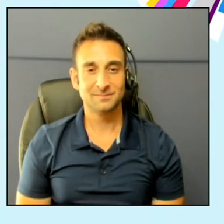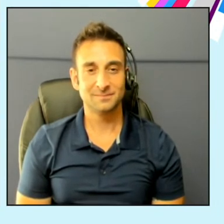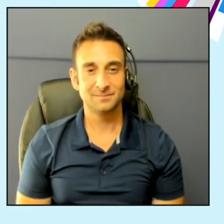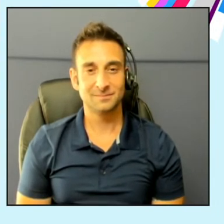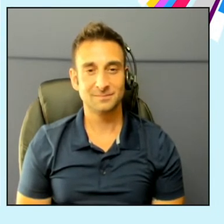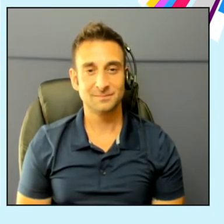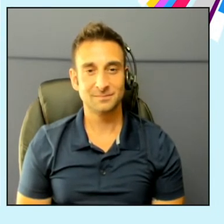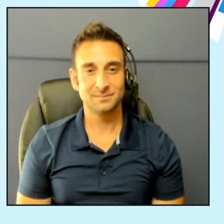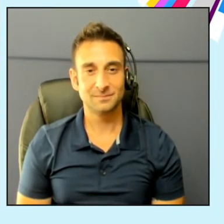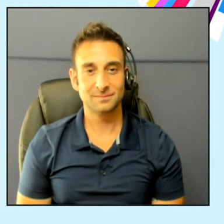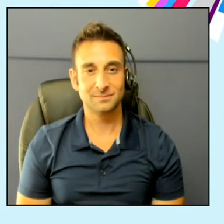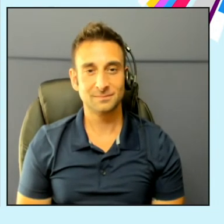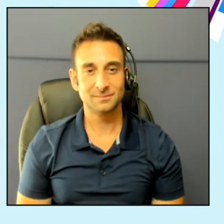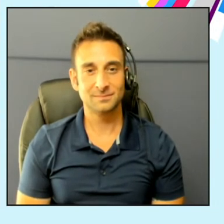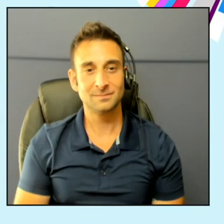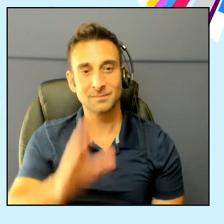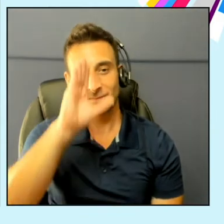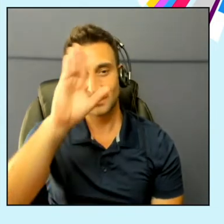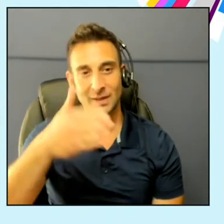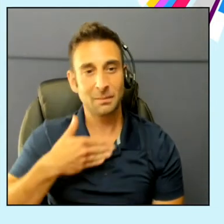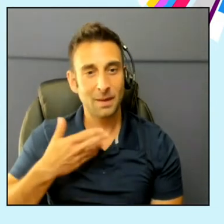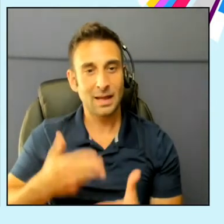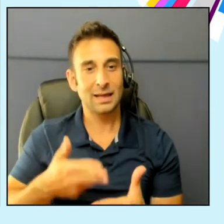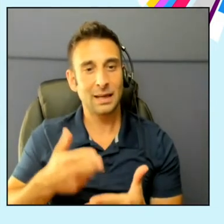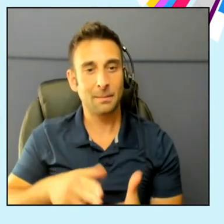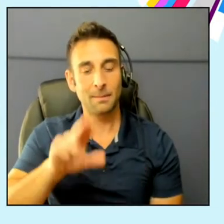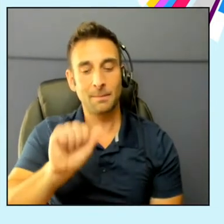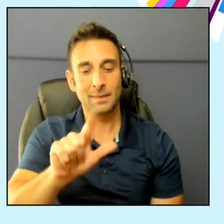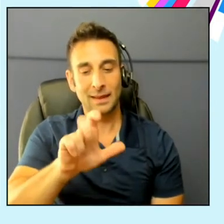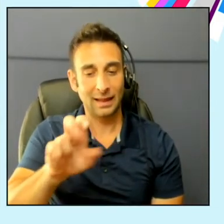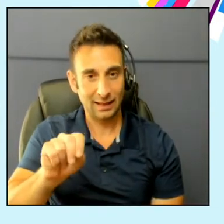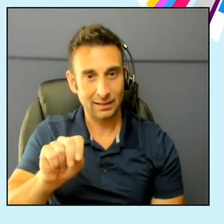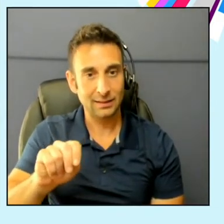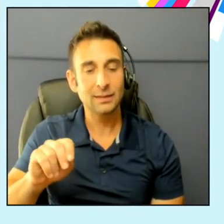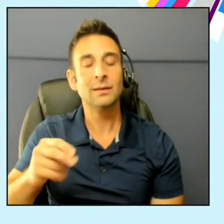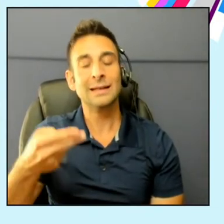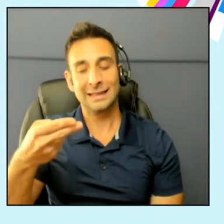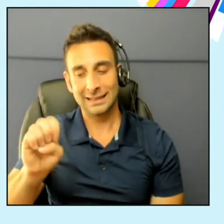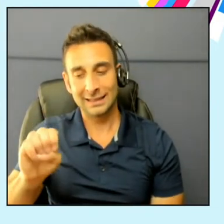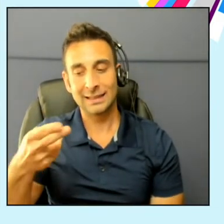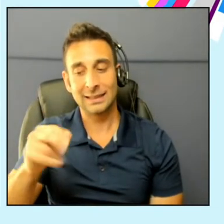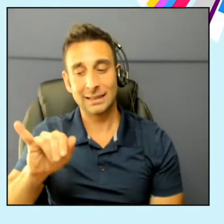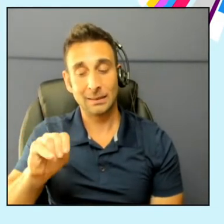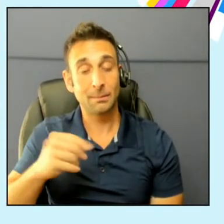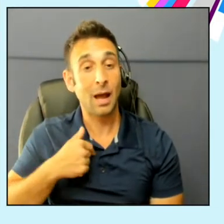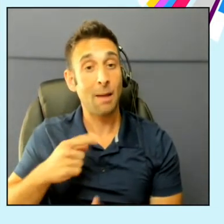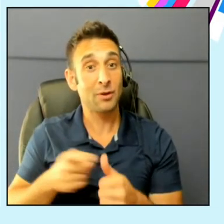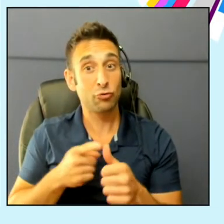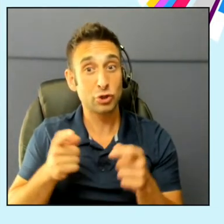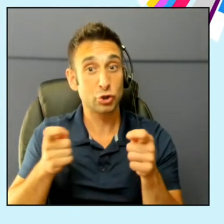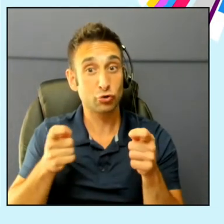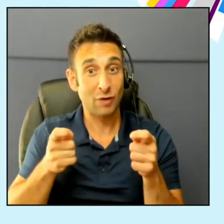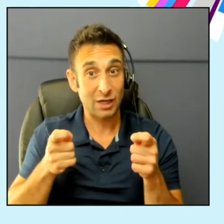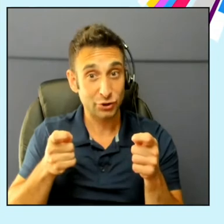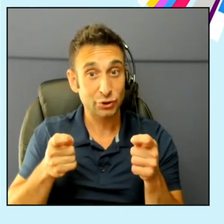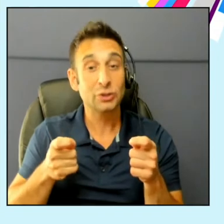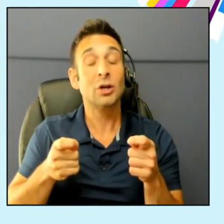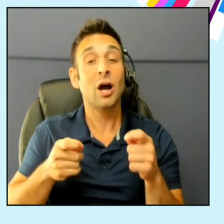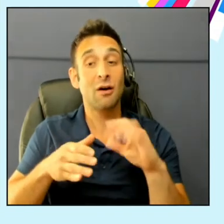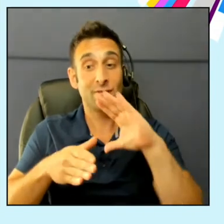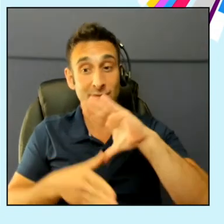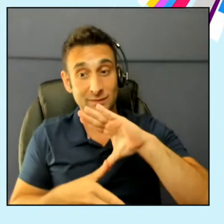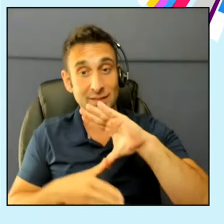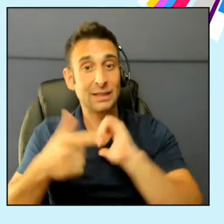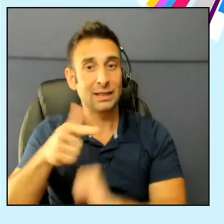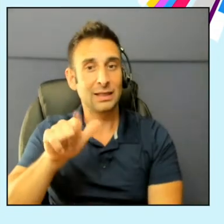Hello. My name is Alan Torres, pronounced he, him, and I am the regional director of GLEAM in Latin America. I have the honor